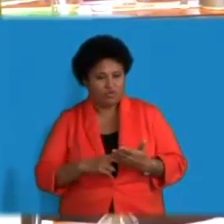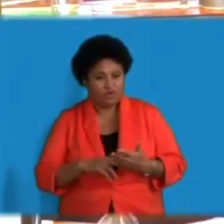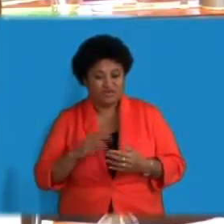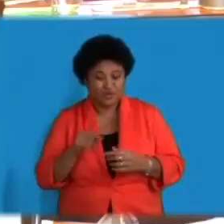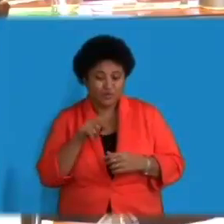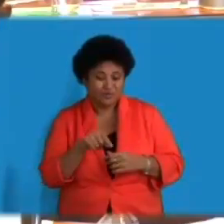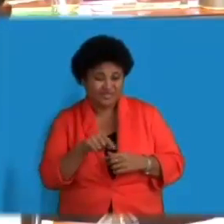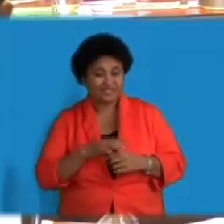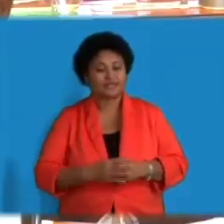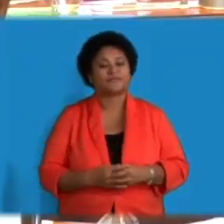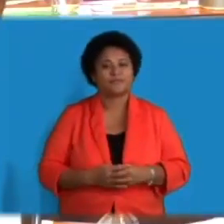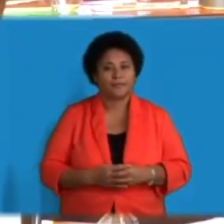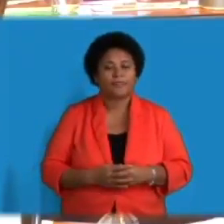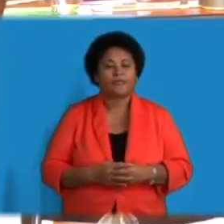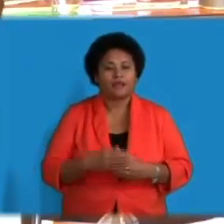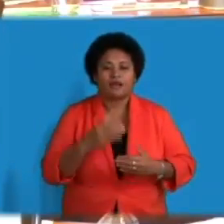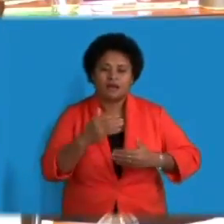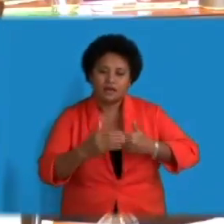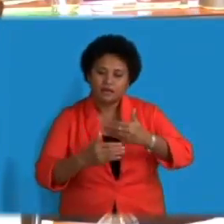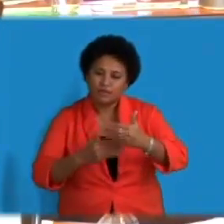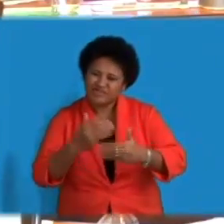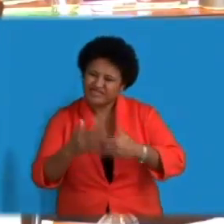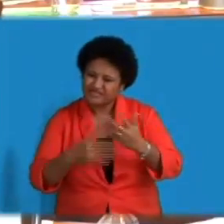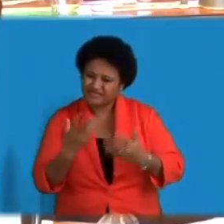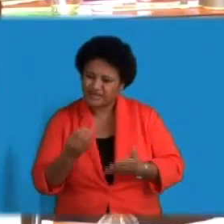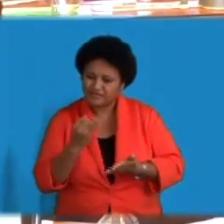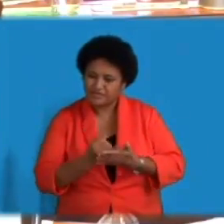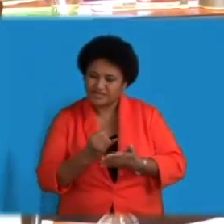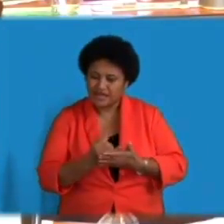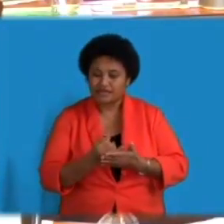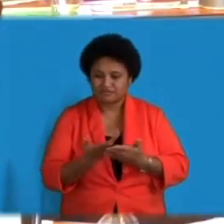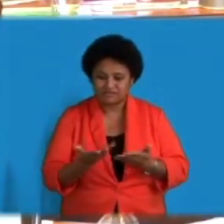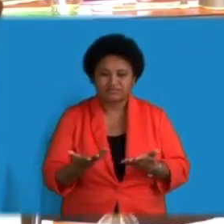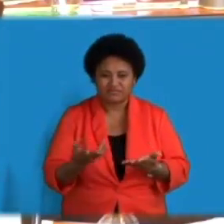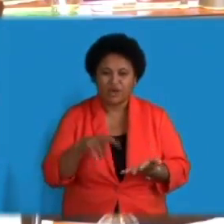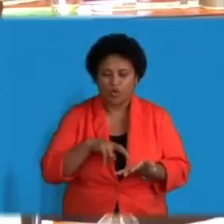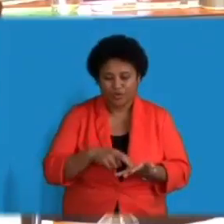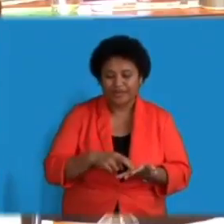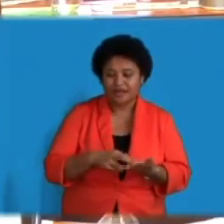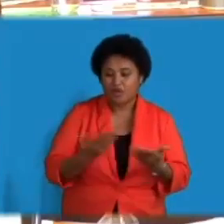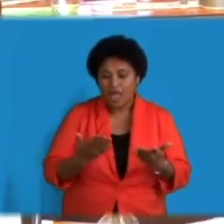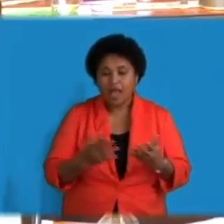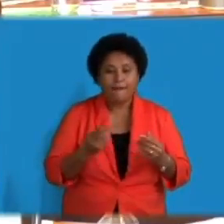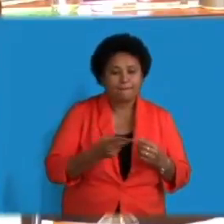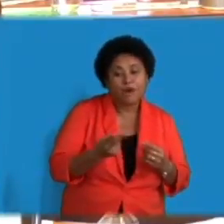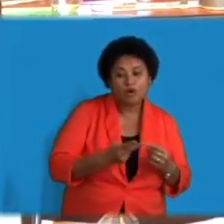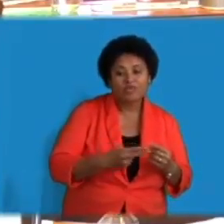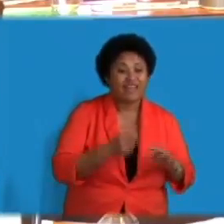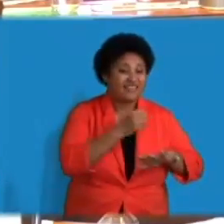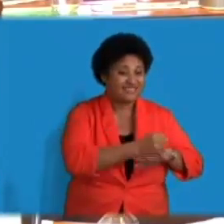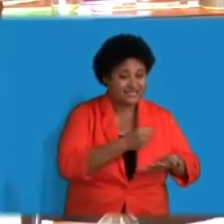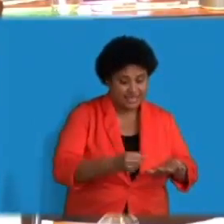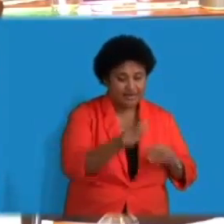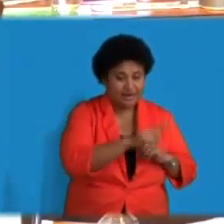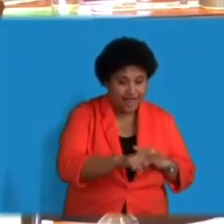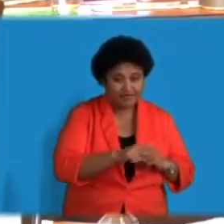regularization process seems to be flawed in both in terms of state land and native land leases. It is not a proper lease